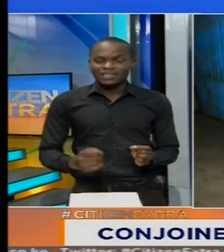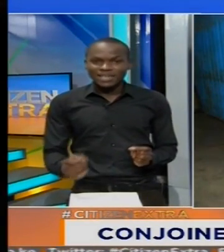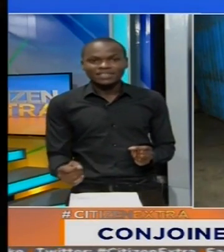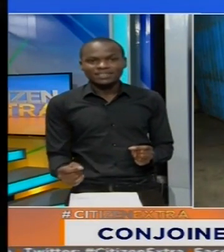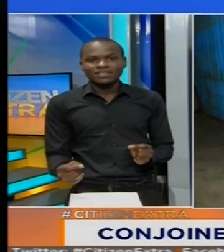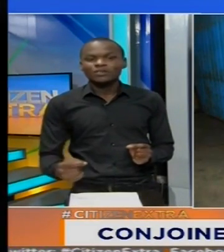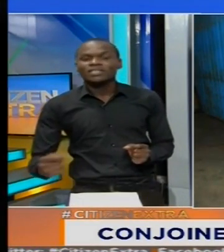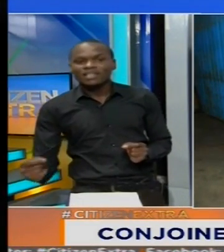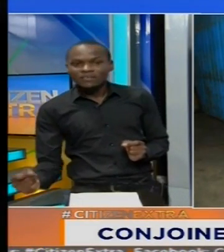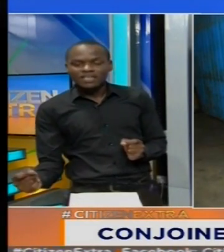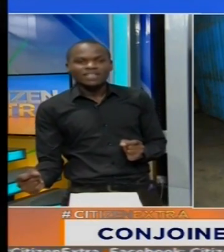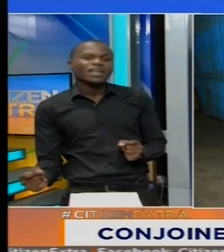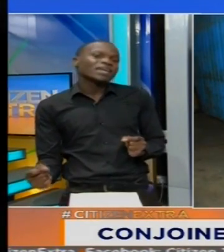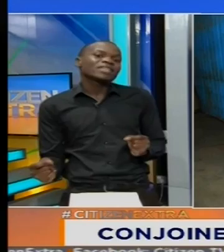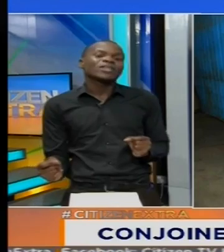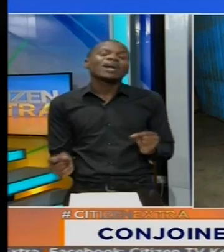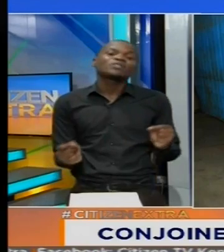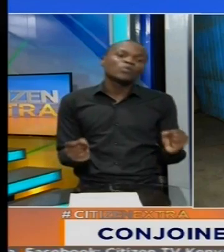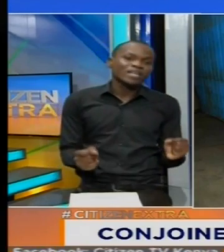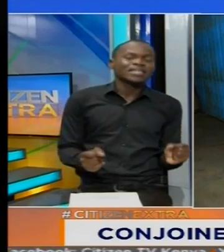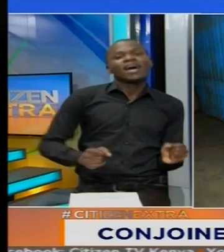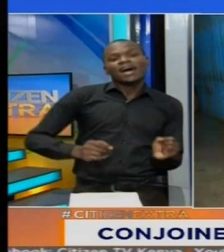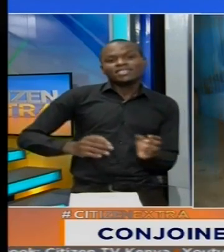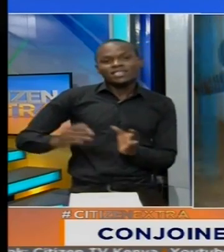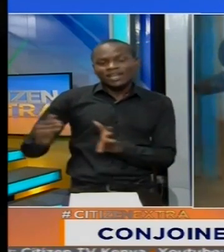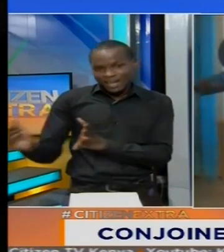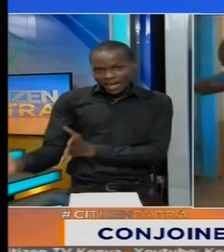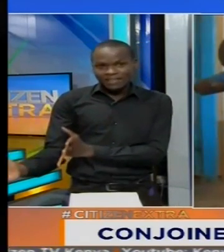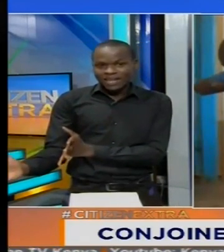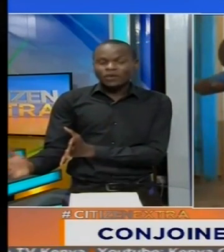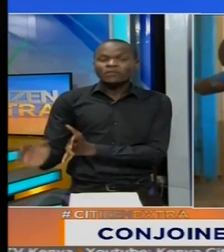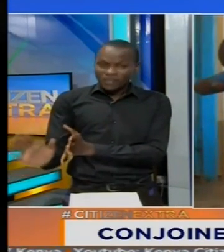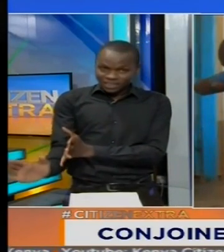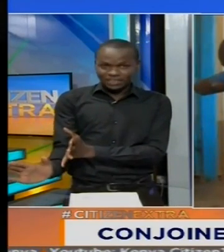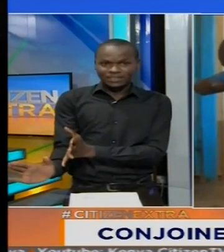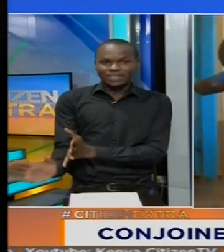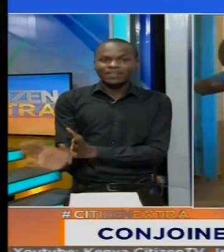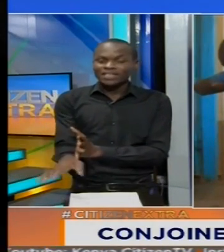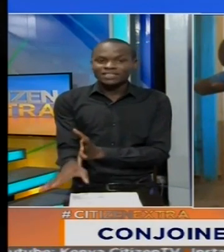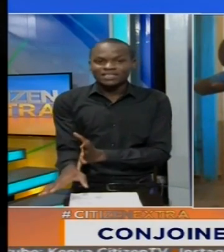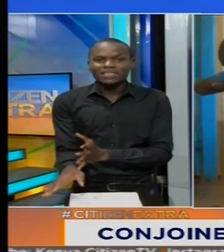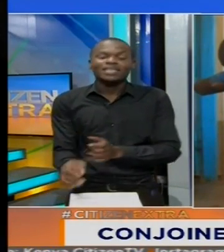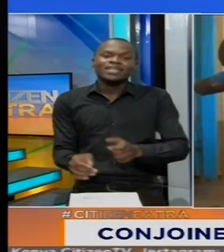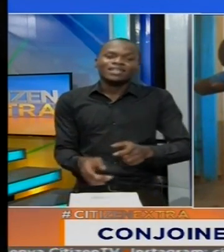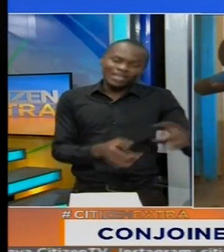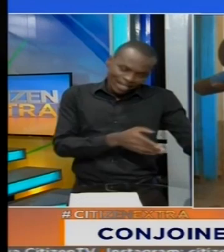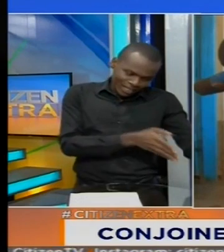the test using the left hand, the other one has to wait until the other one finishes writing the